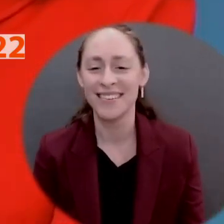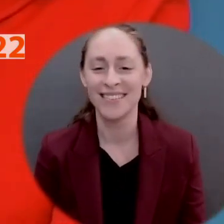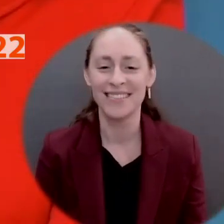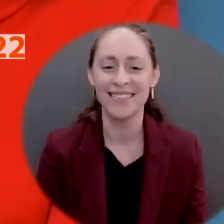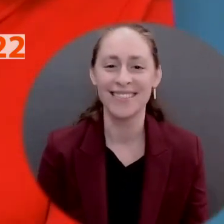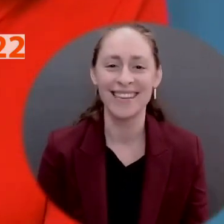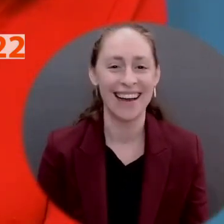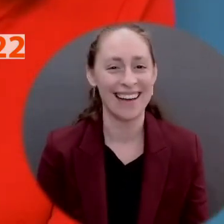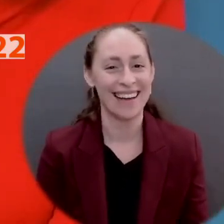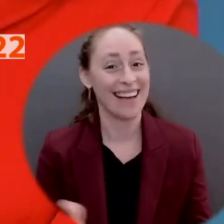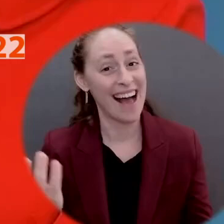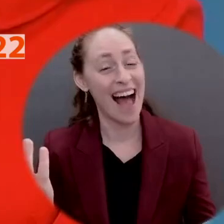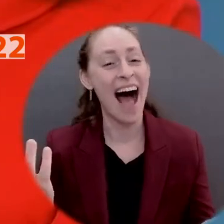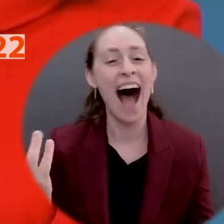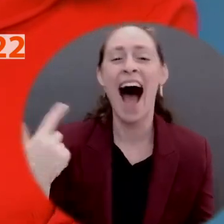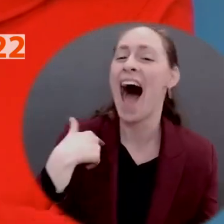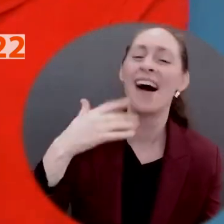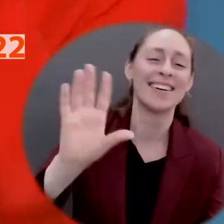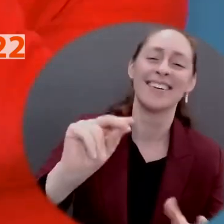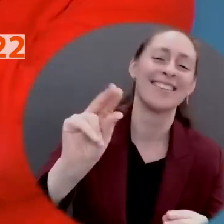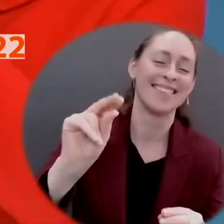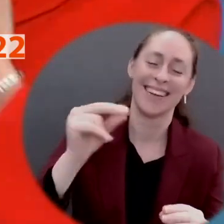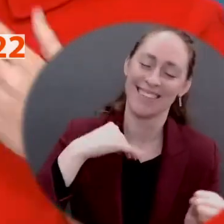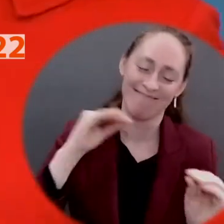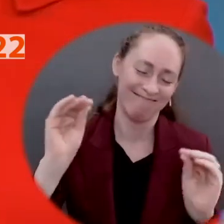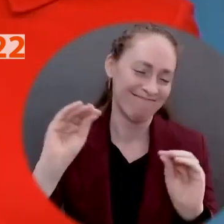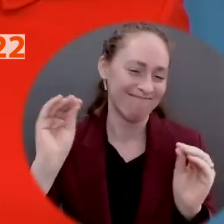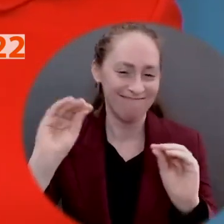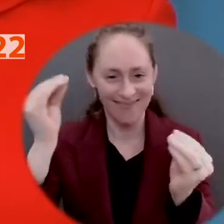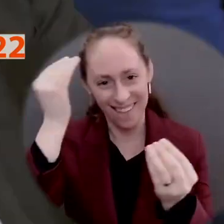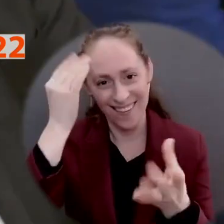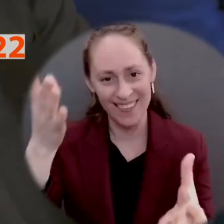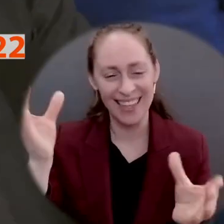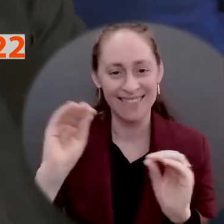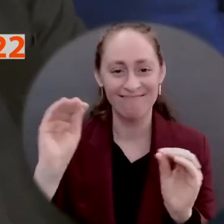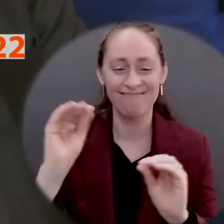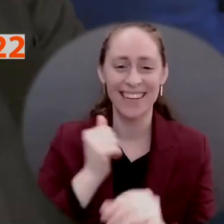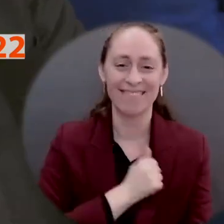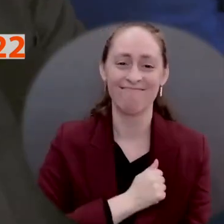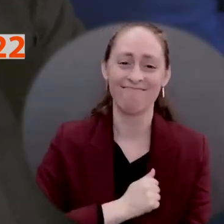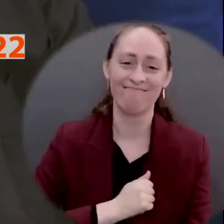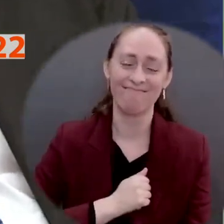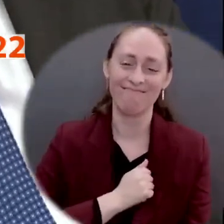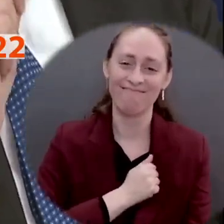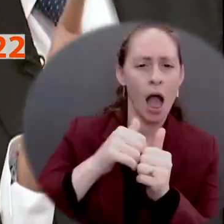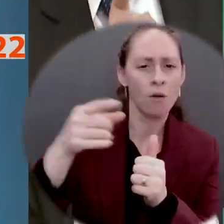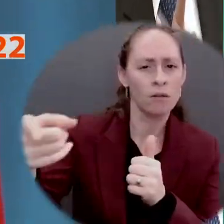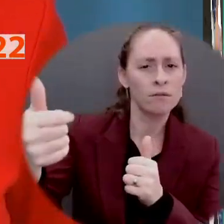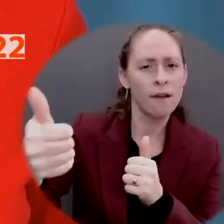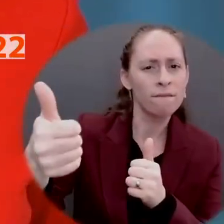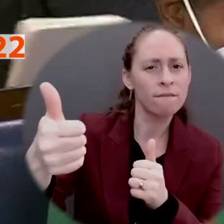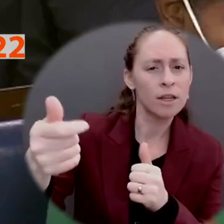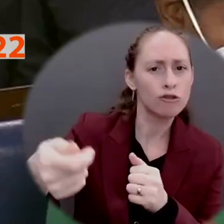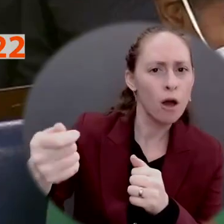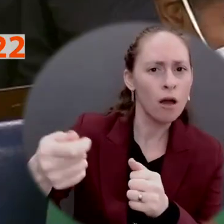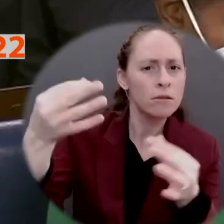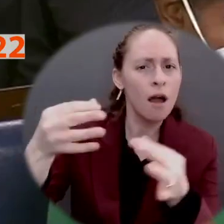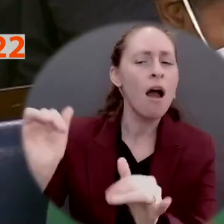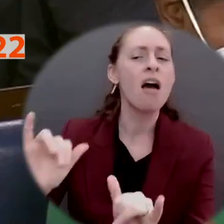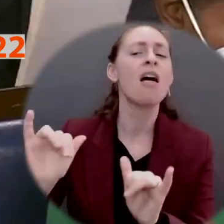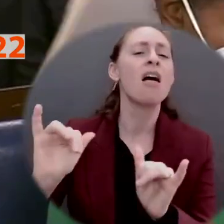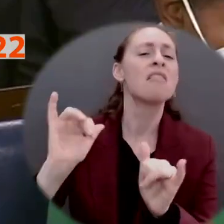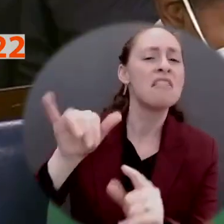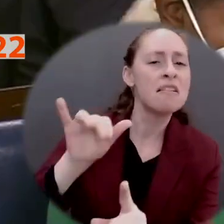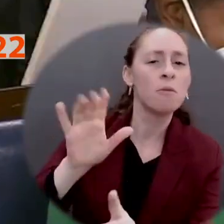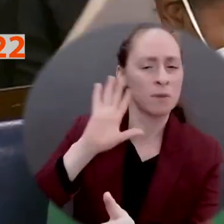with you there a little bit. But I am curious. This is a president who's been a participant. I think the only other angle left